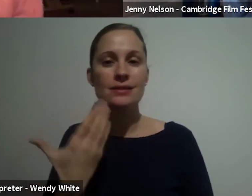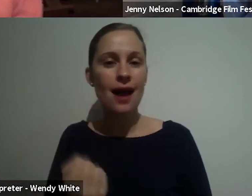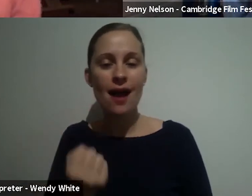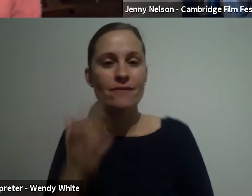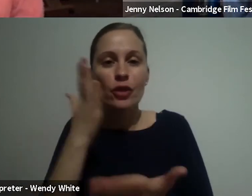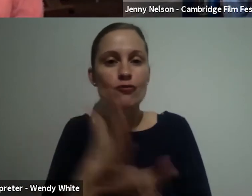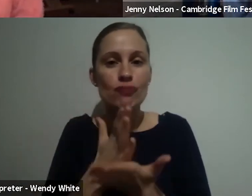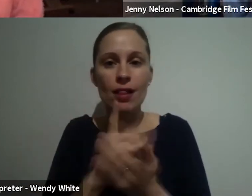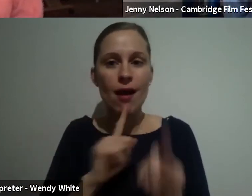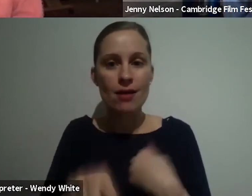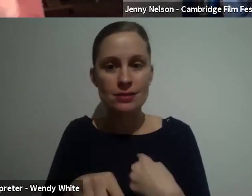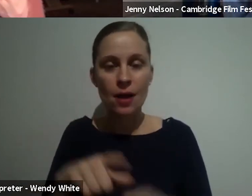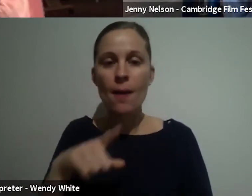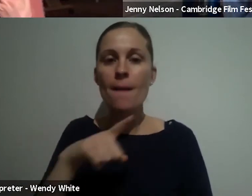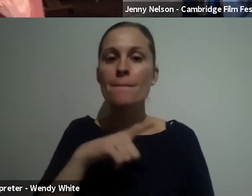mom